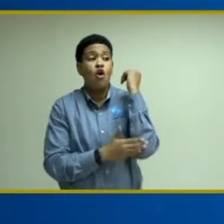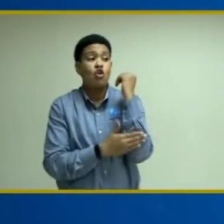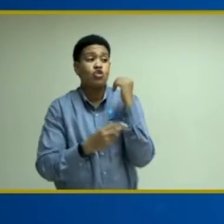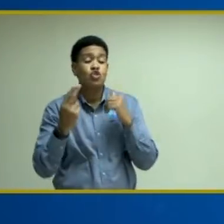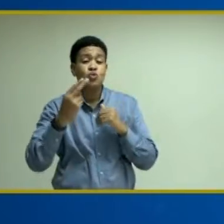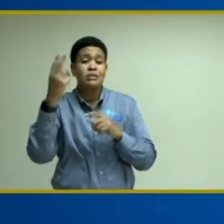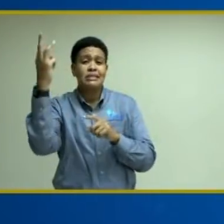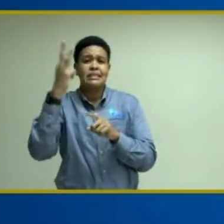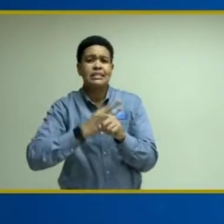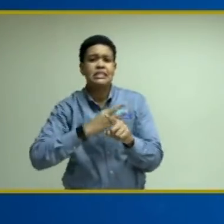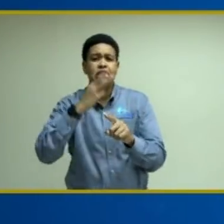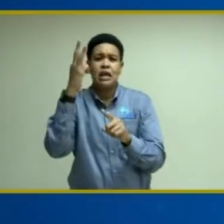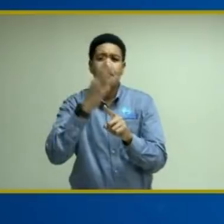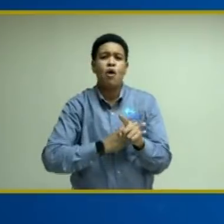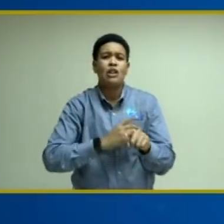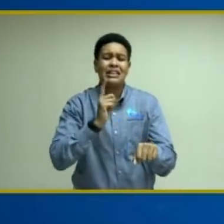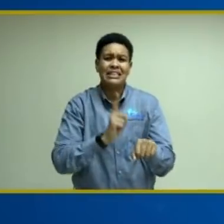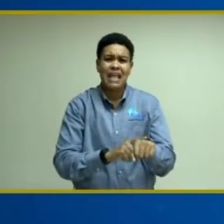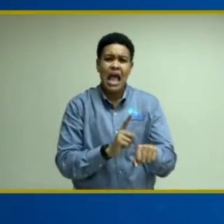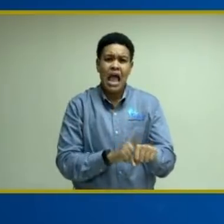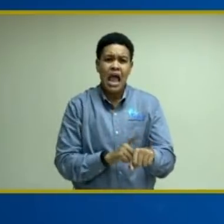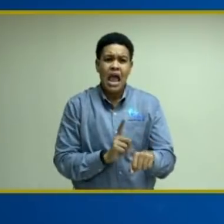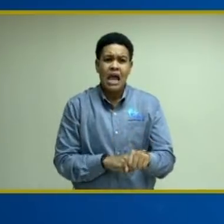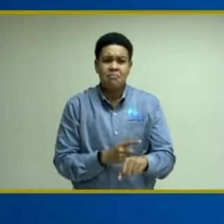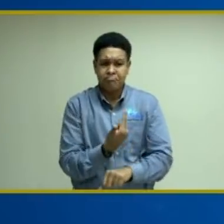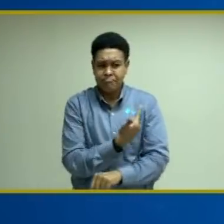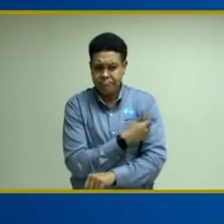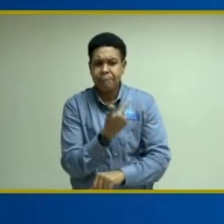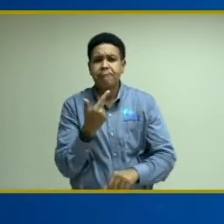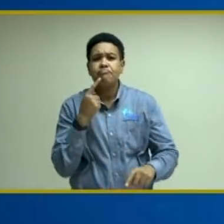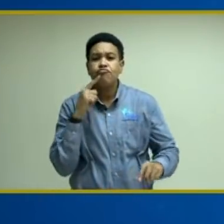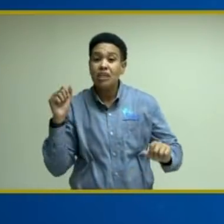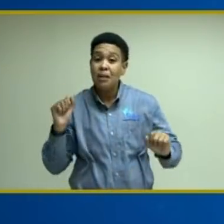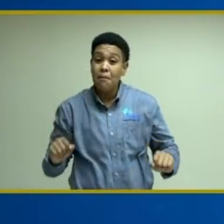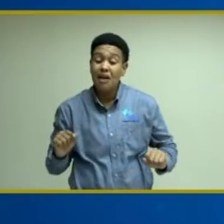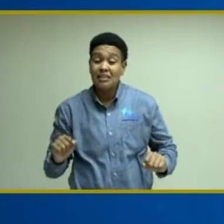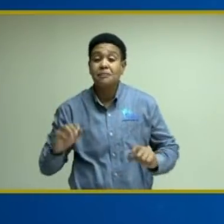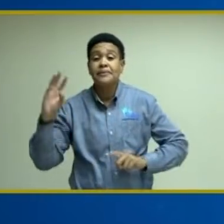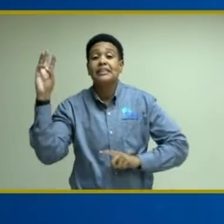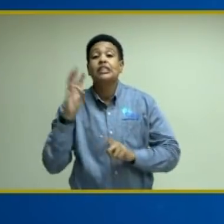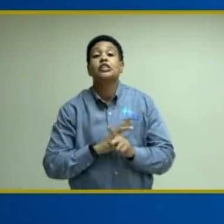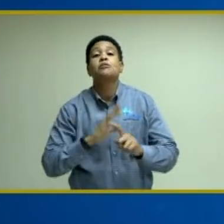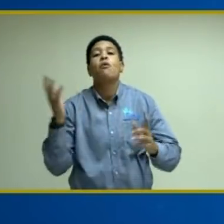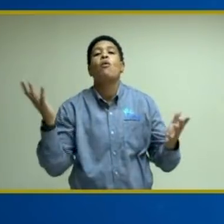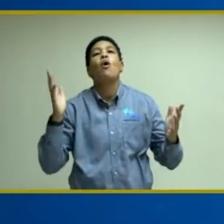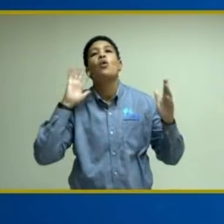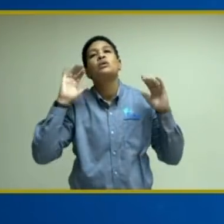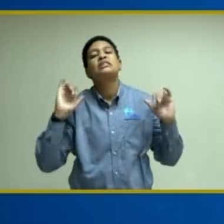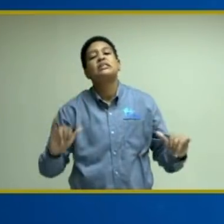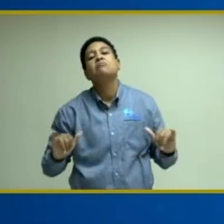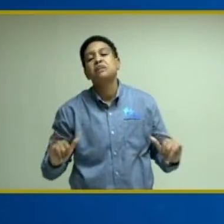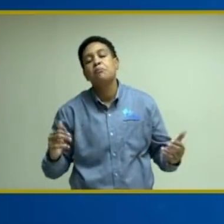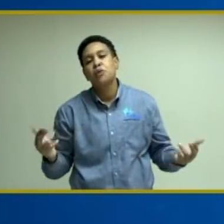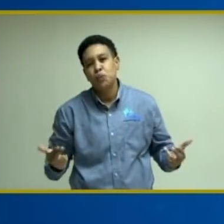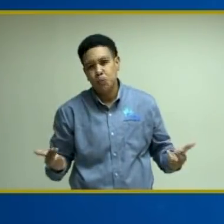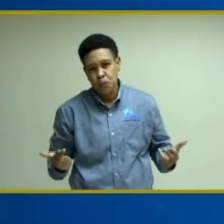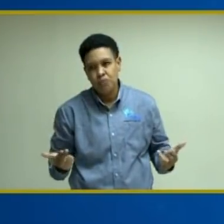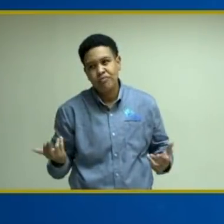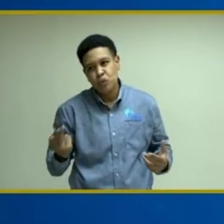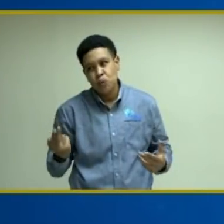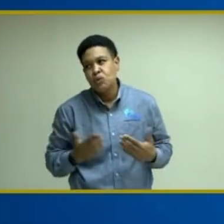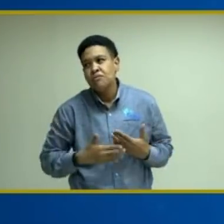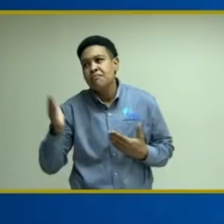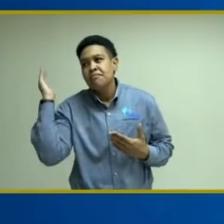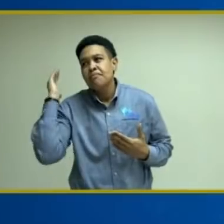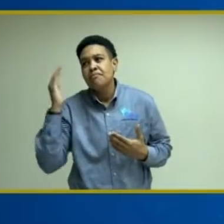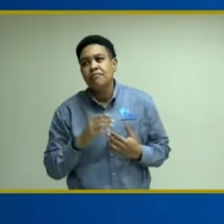6-month time interval, and so it is very possible that this 6 months is what will be used. Now, the first set